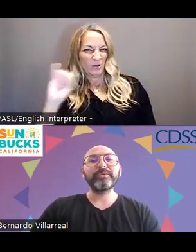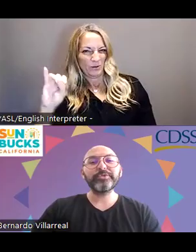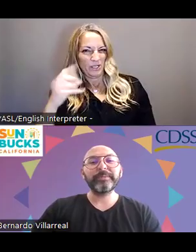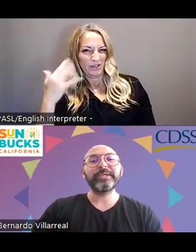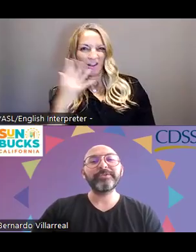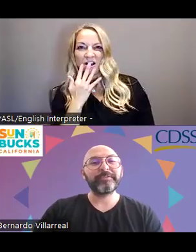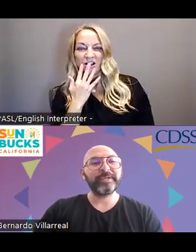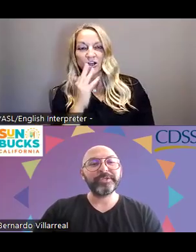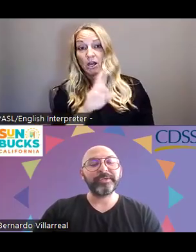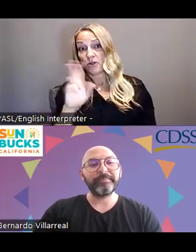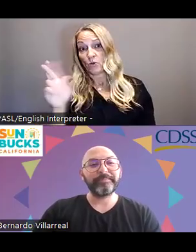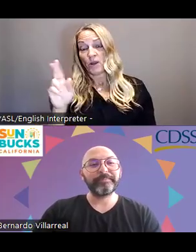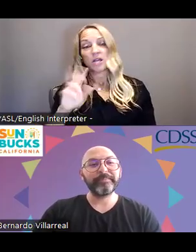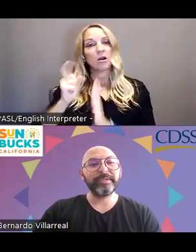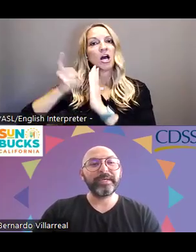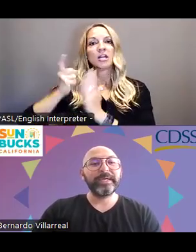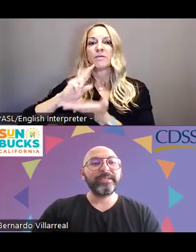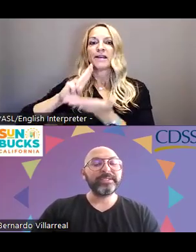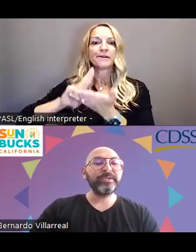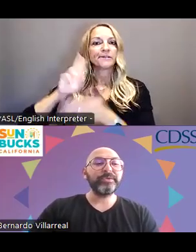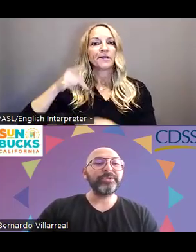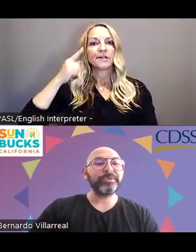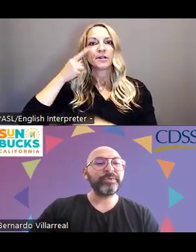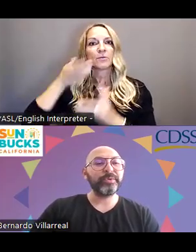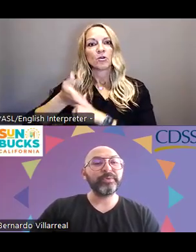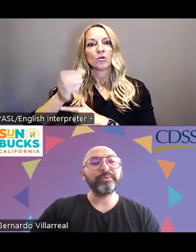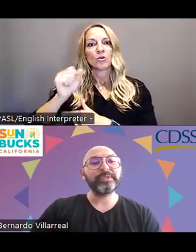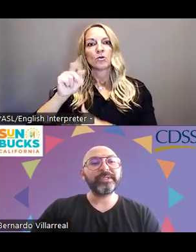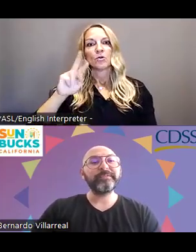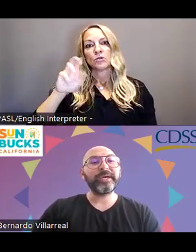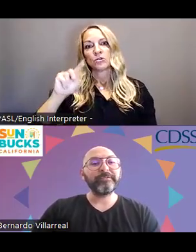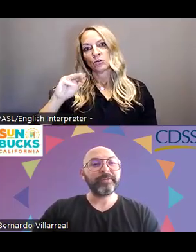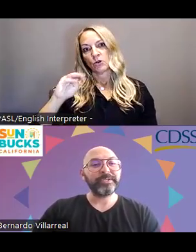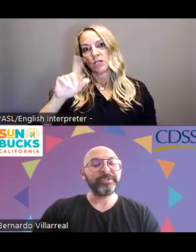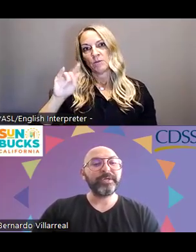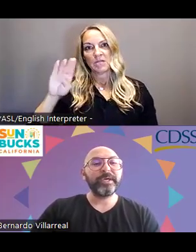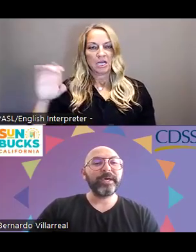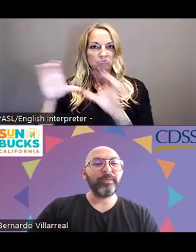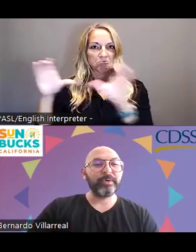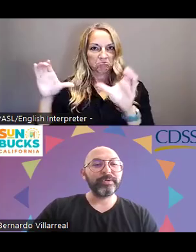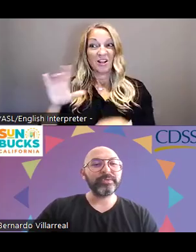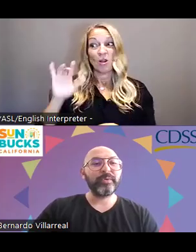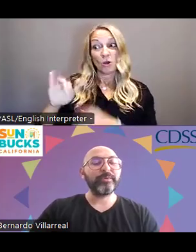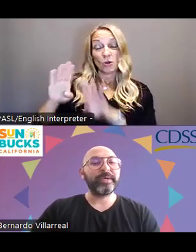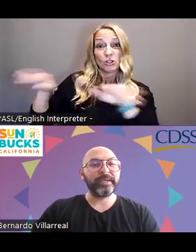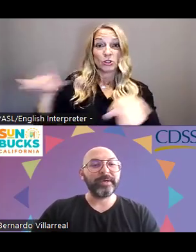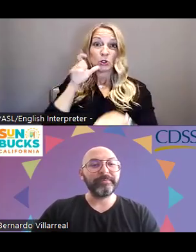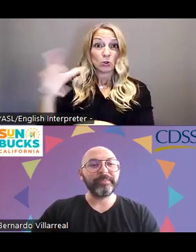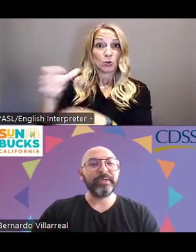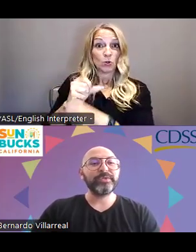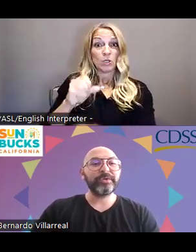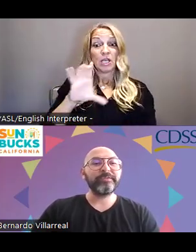enrolled through Streamline certification. These include children who received CalFresh, CalWORKS,